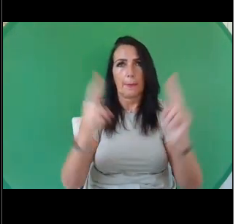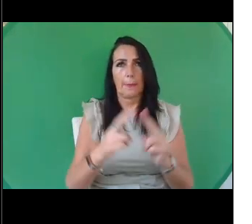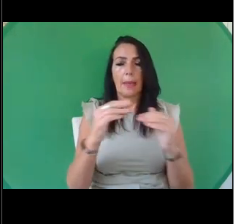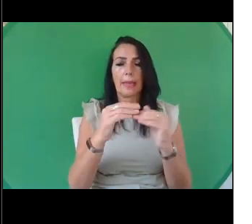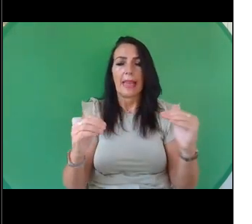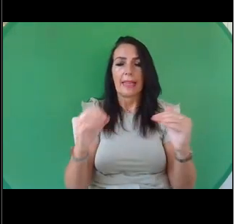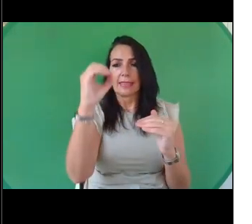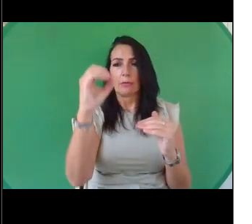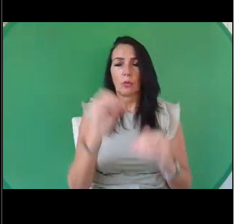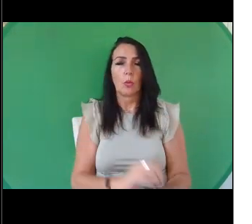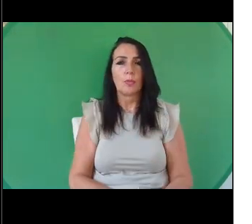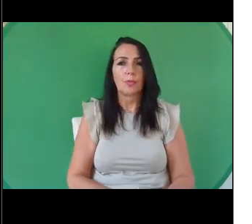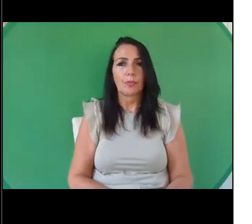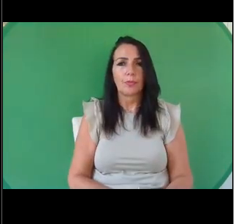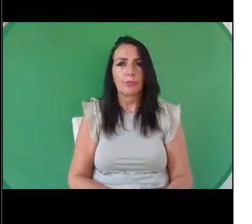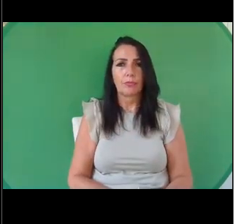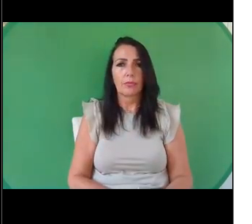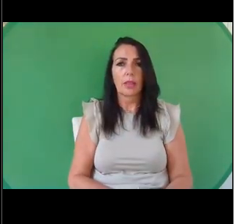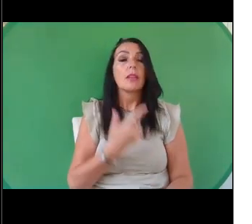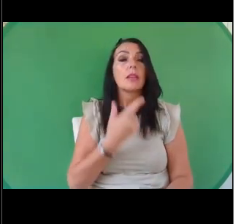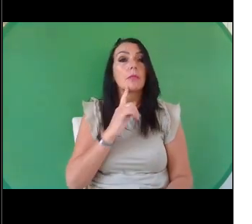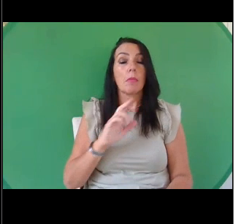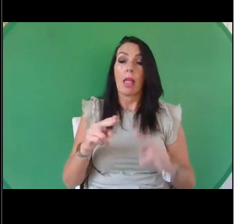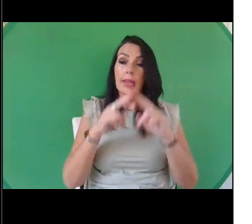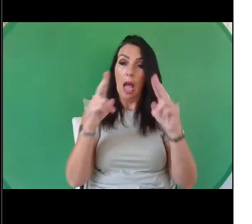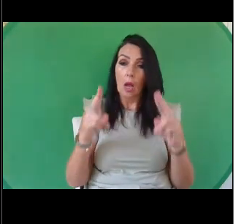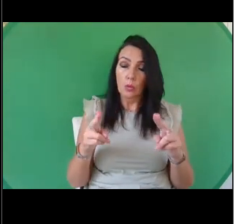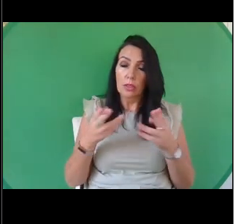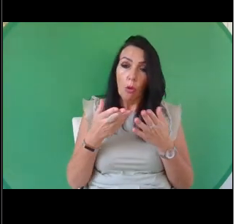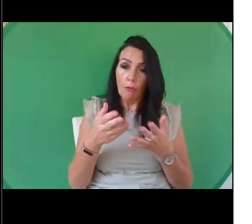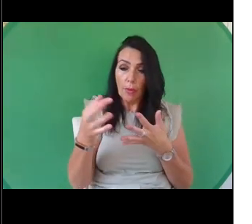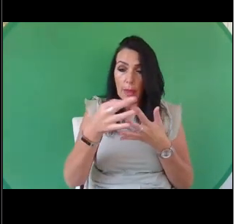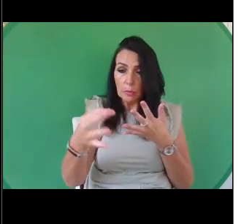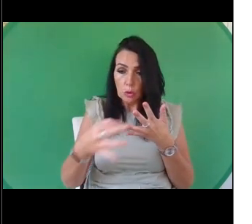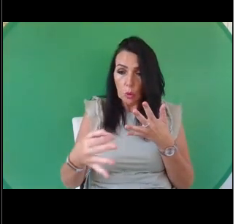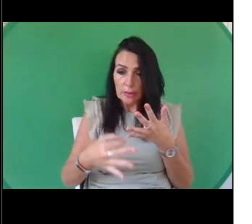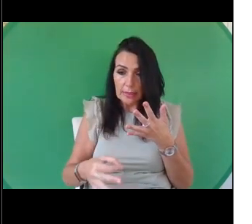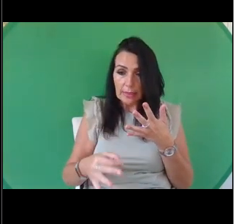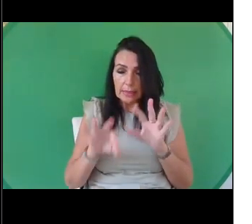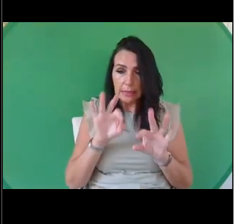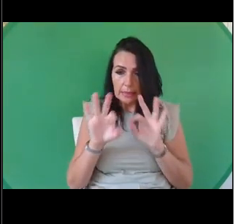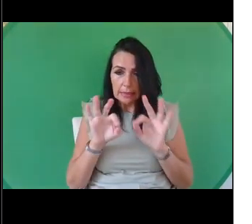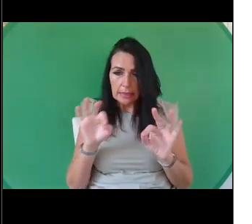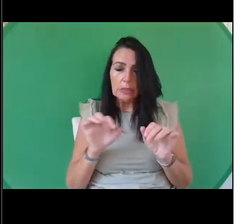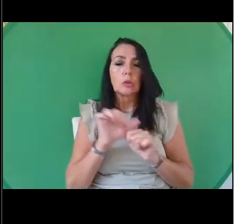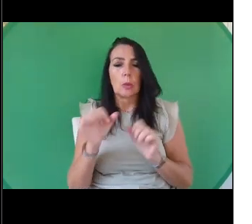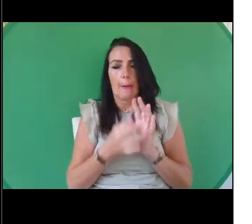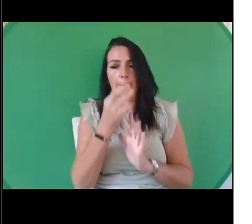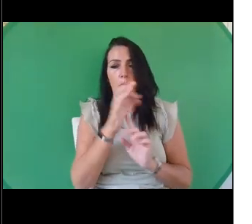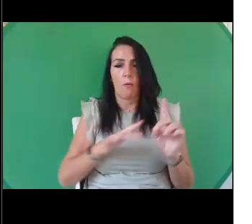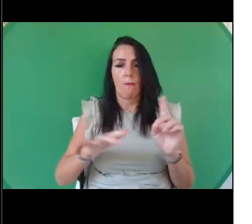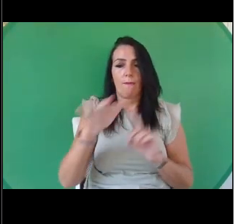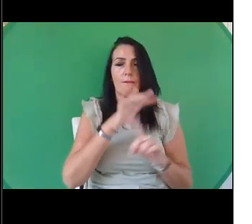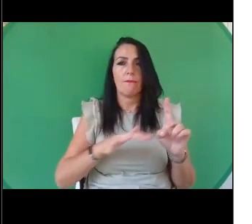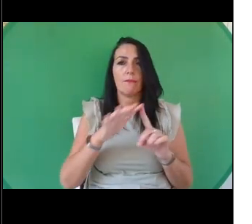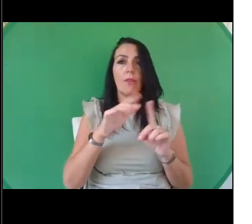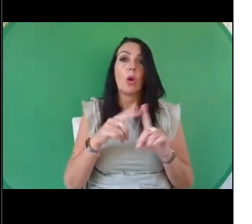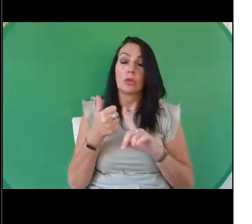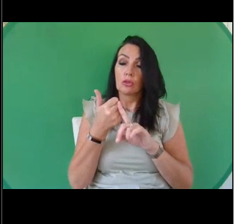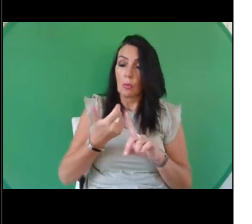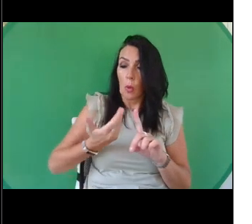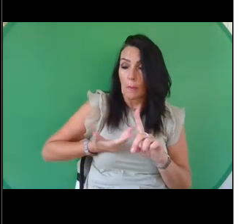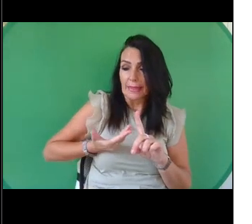We empower householders to make better choices, deliver transformative programmes for governments, and support businesses with